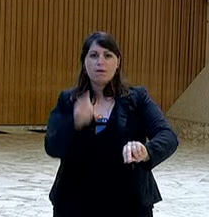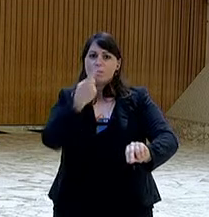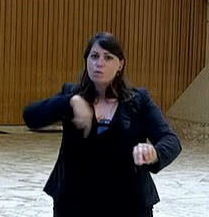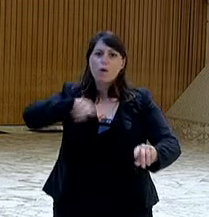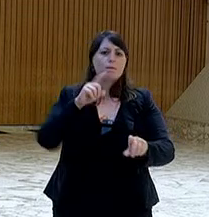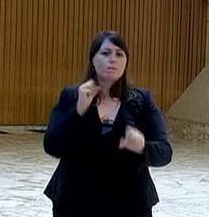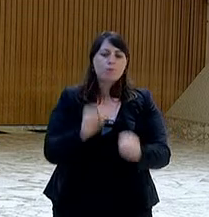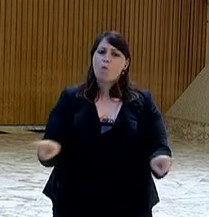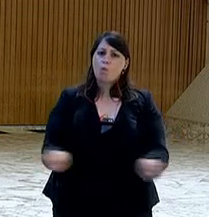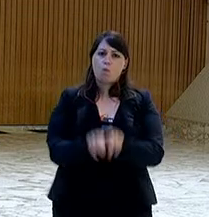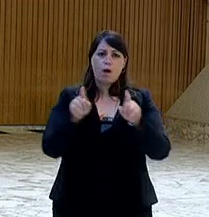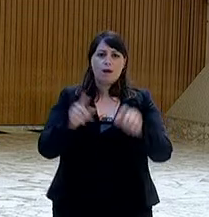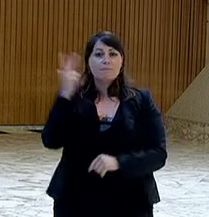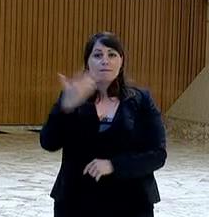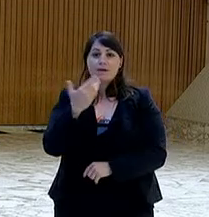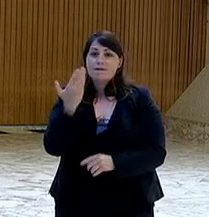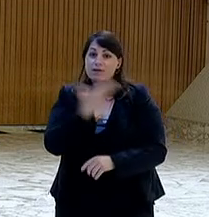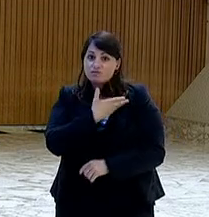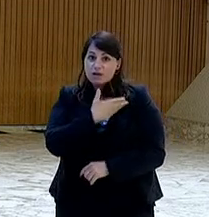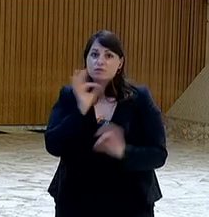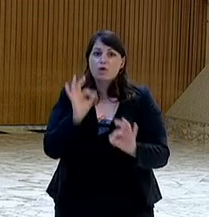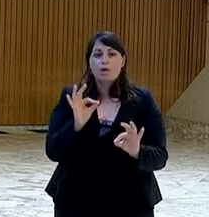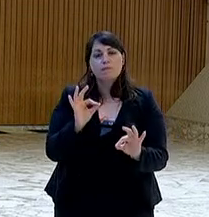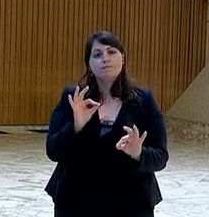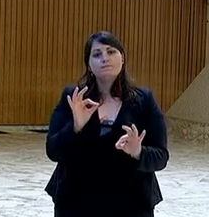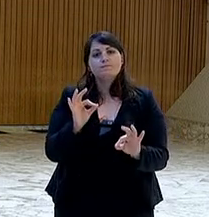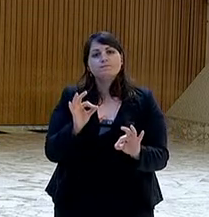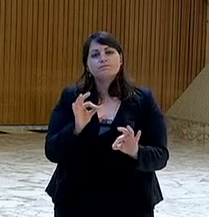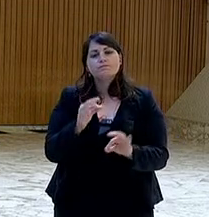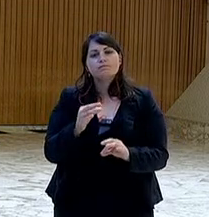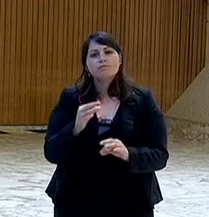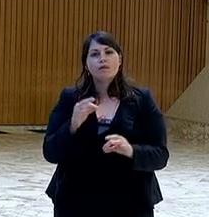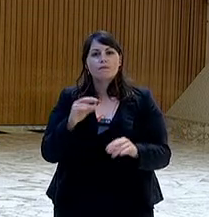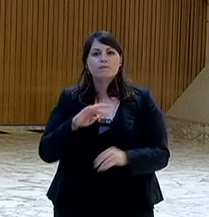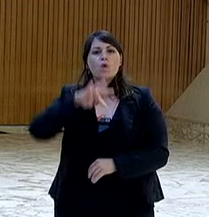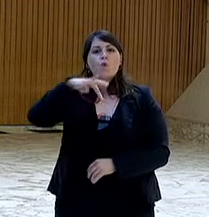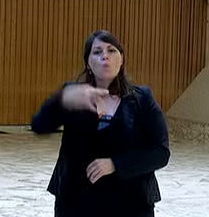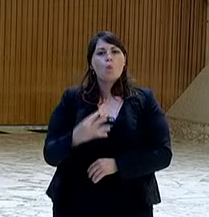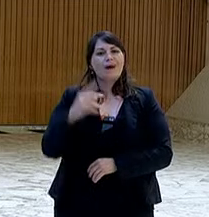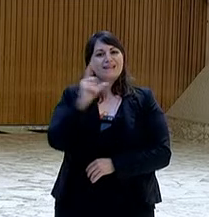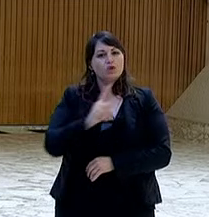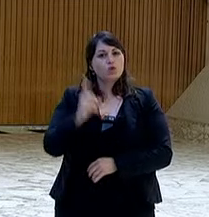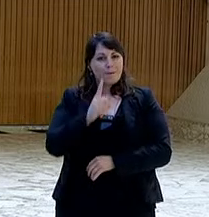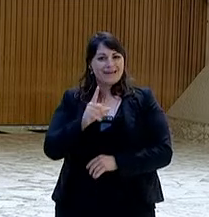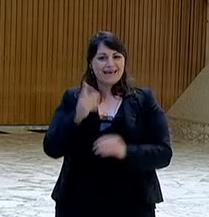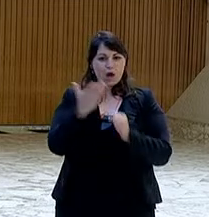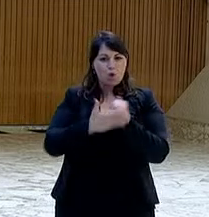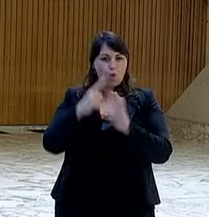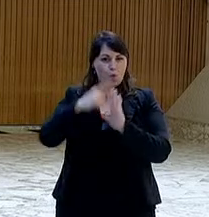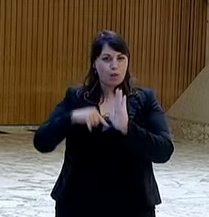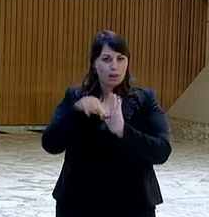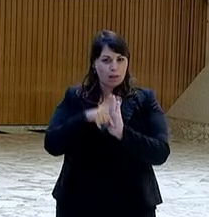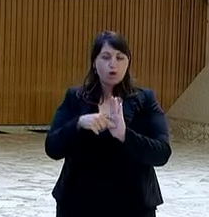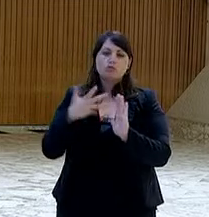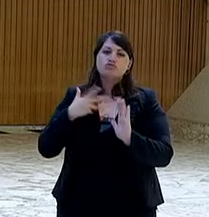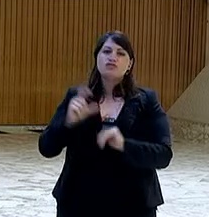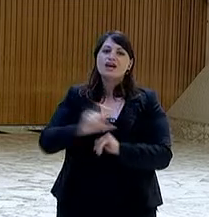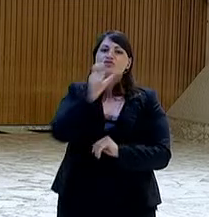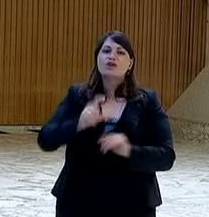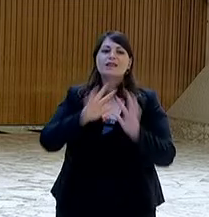an annual celebration. It's the fourth Sunday in July, the World Day for Grandparents and the Elderly.